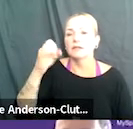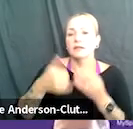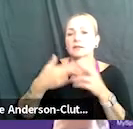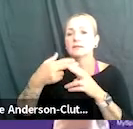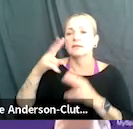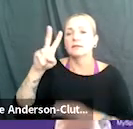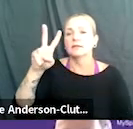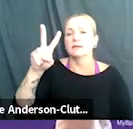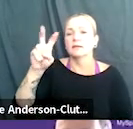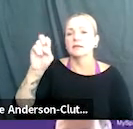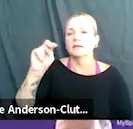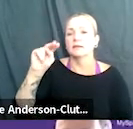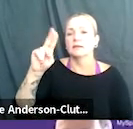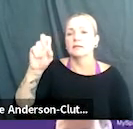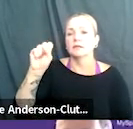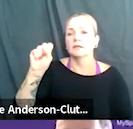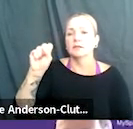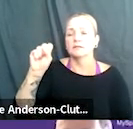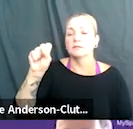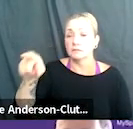just unmute yourself, Mary Jane.